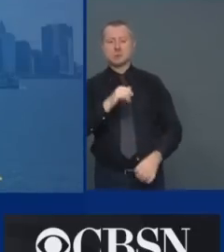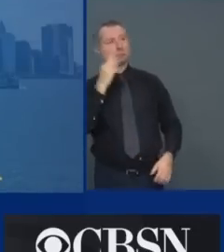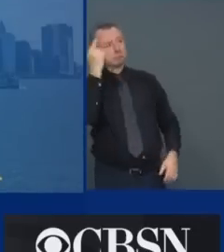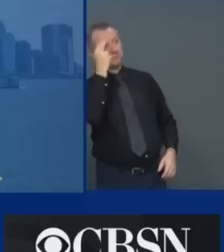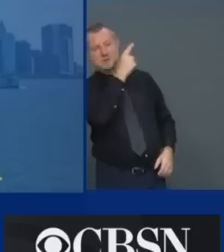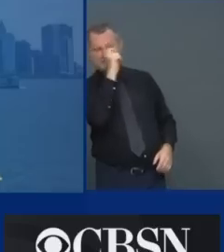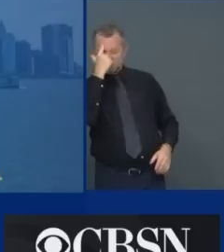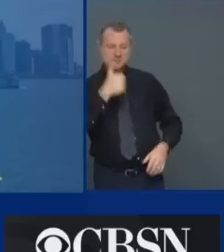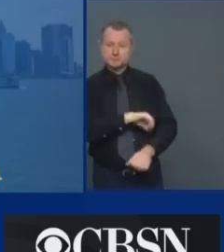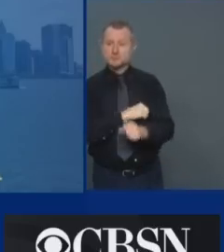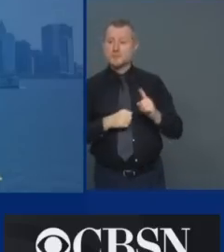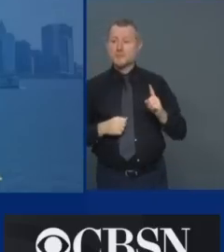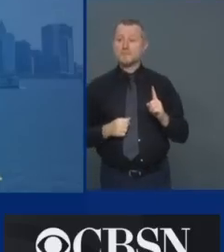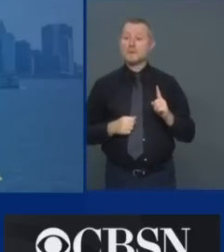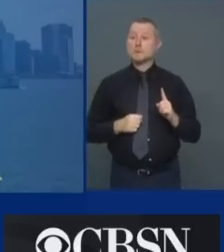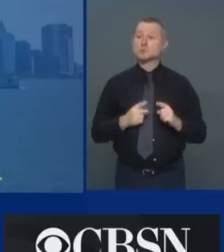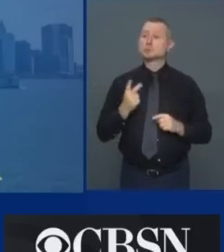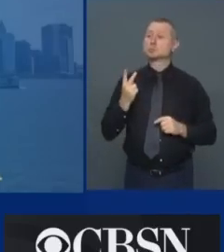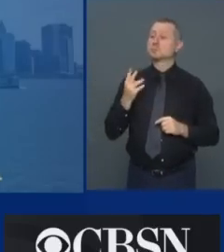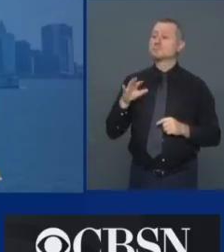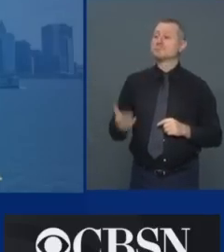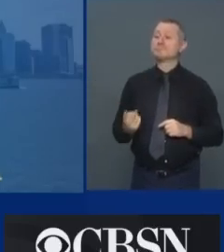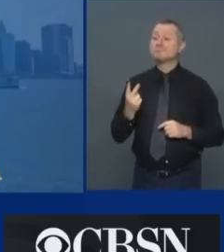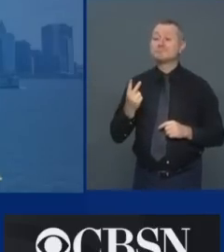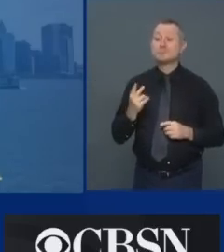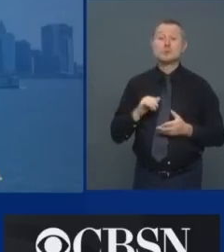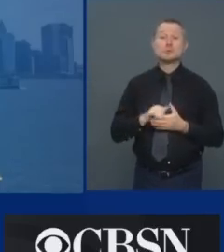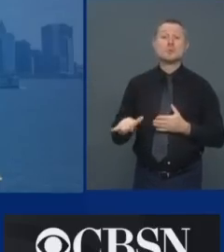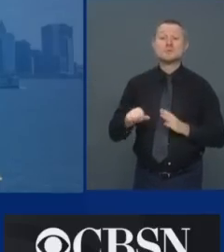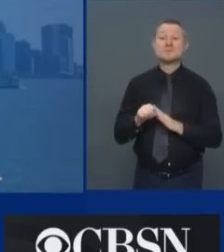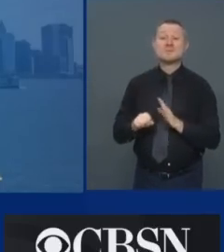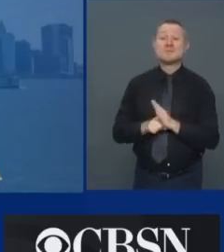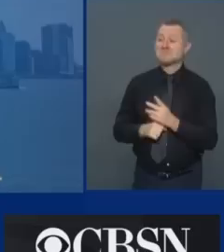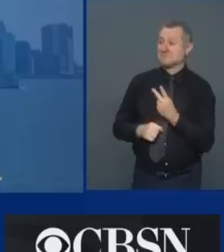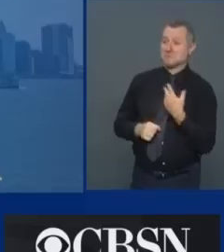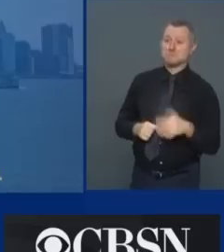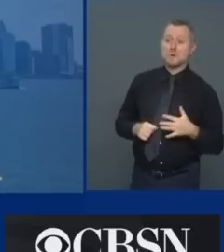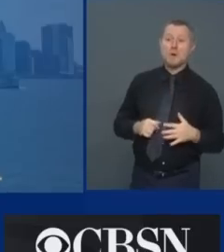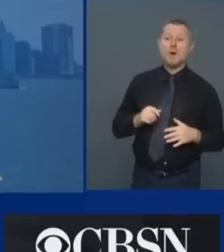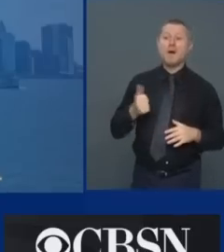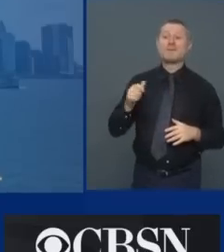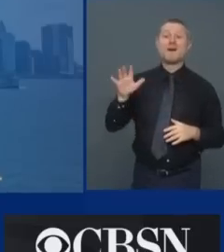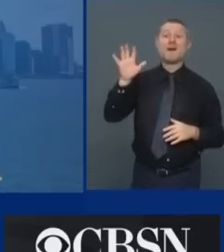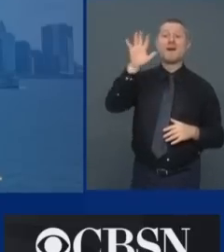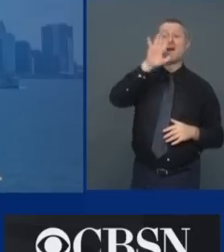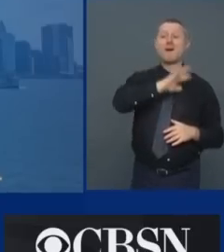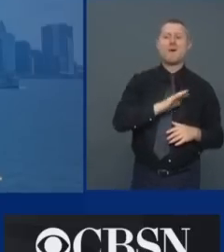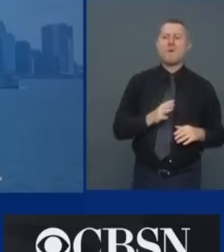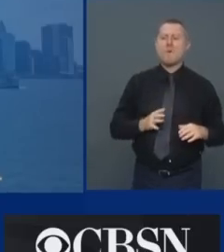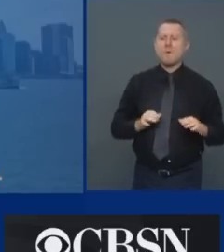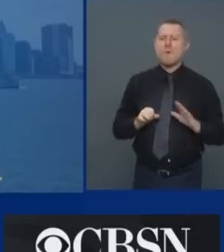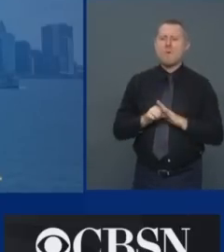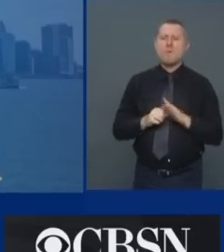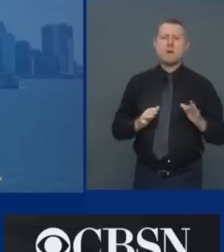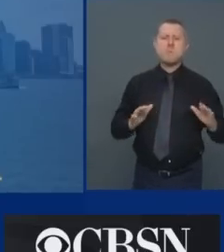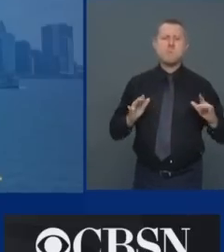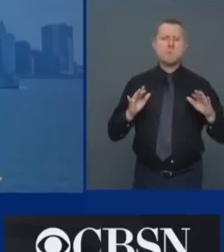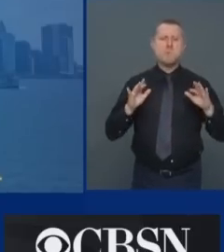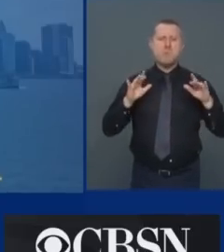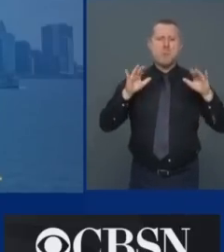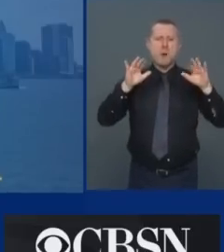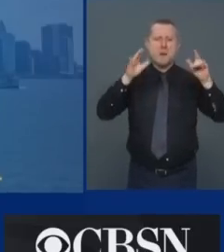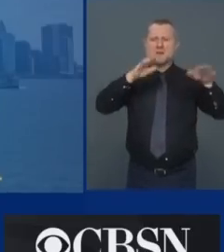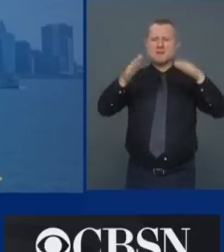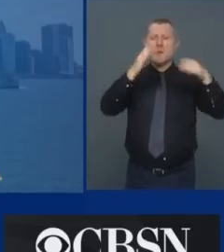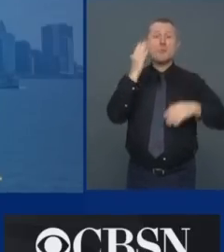Only 2 people died in New York State, while the rate is going up all across the country. Why?